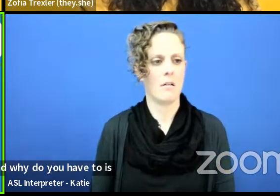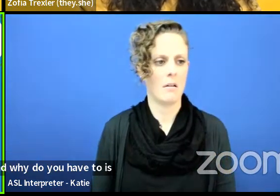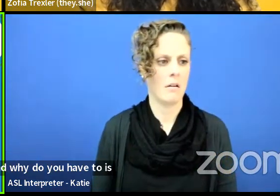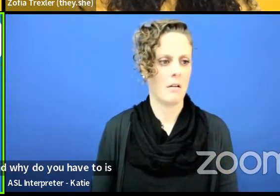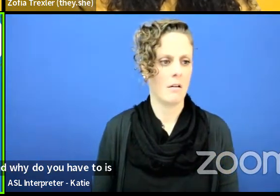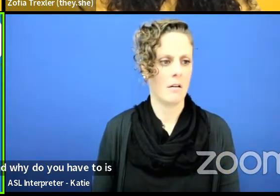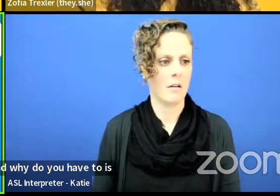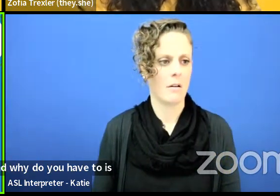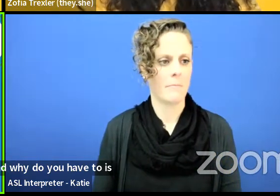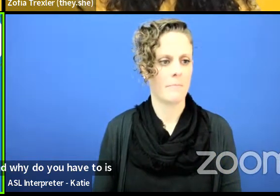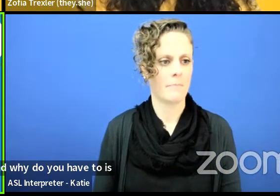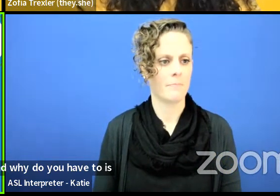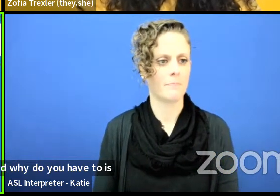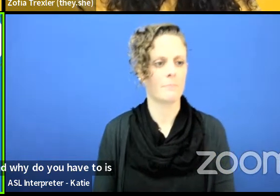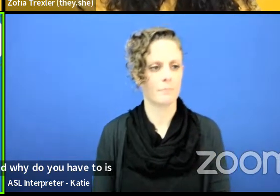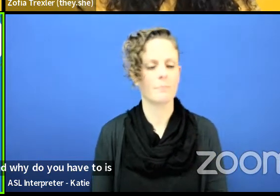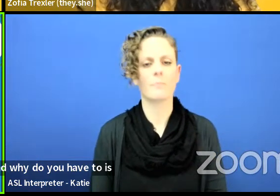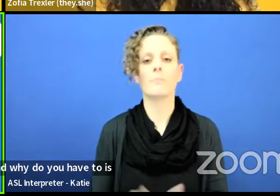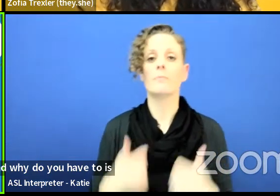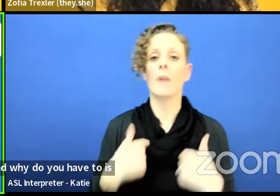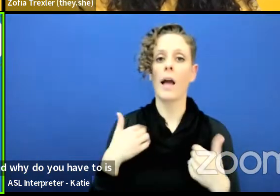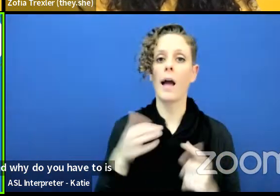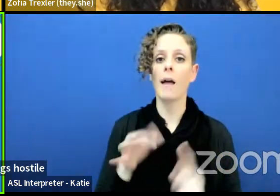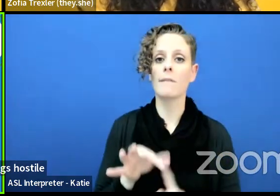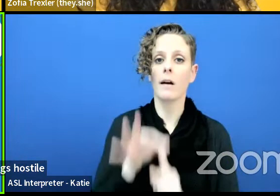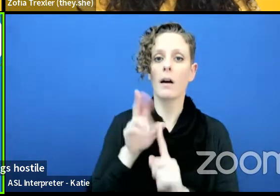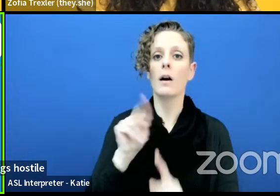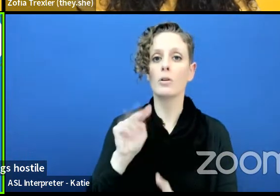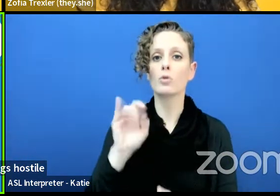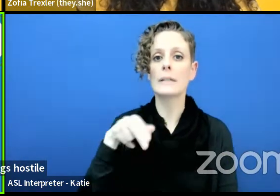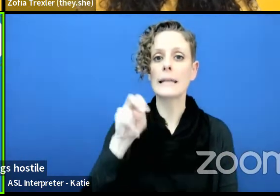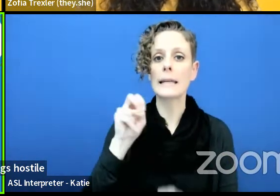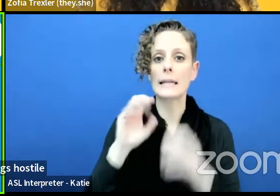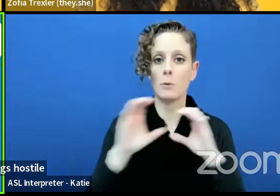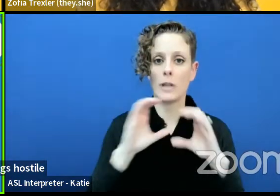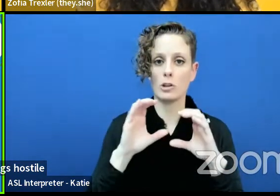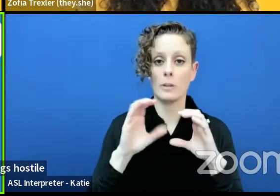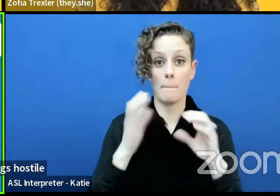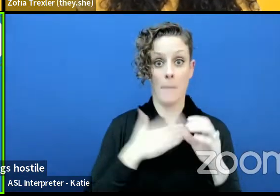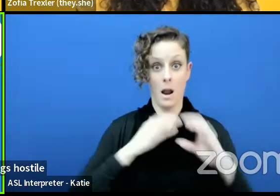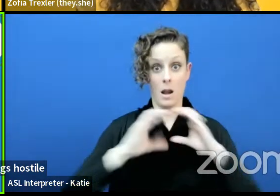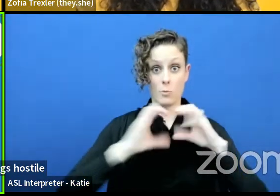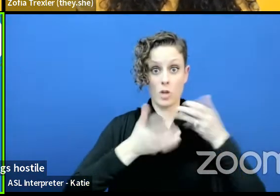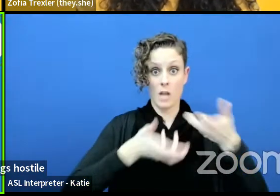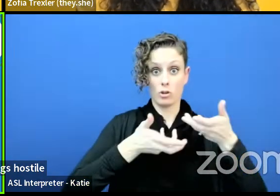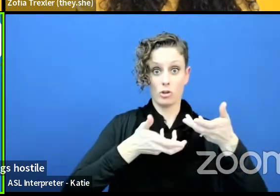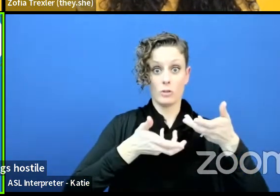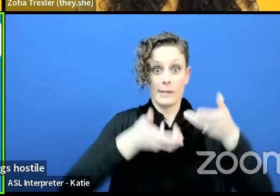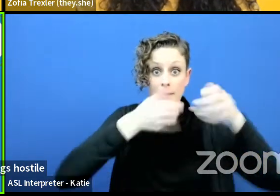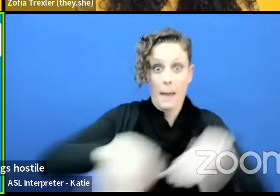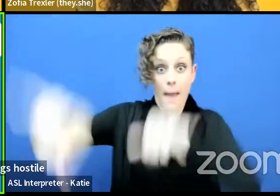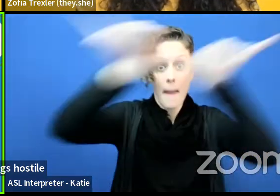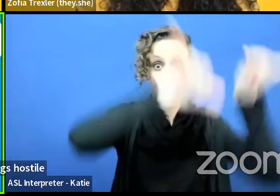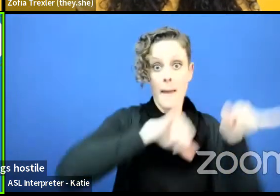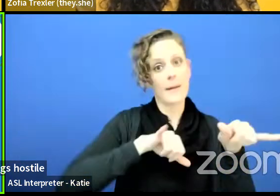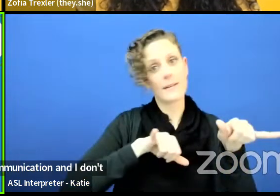I have a unique communication. I don't communicate like everyone else.